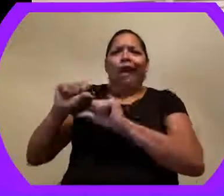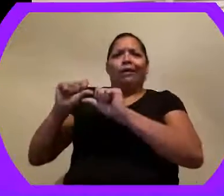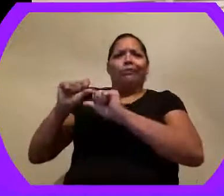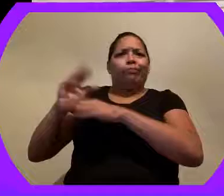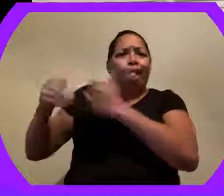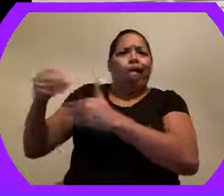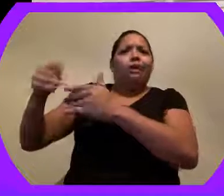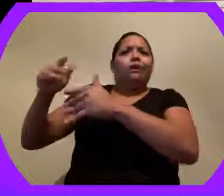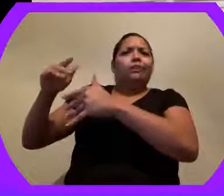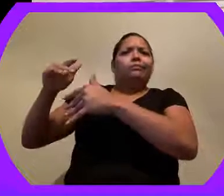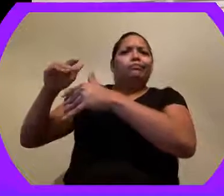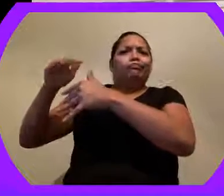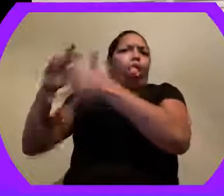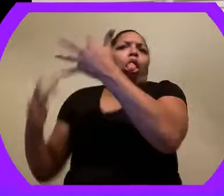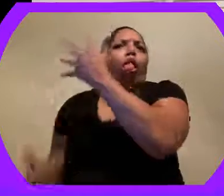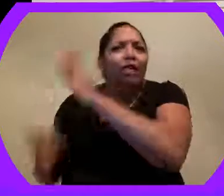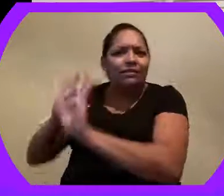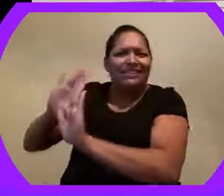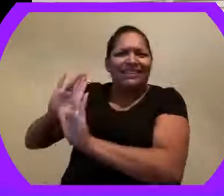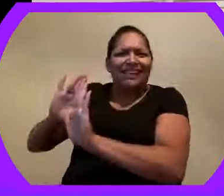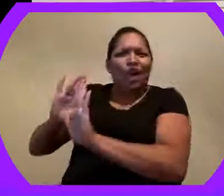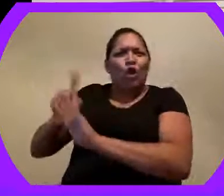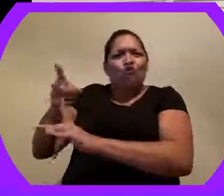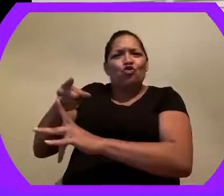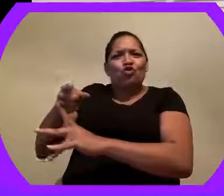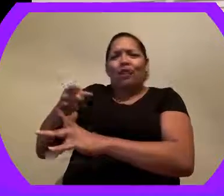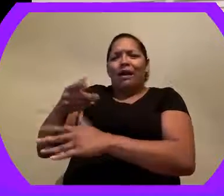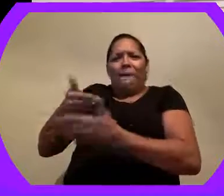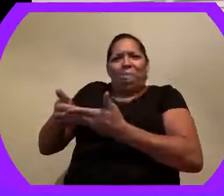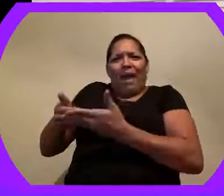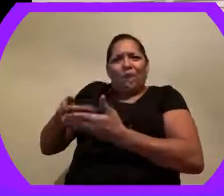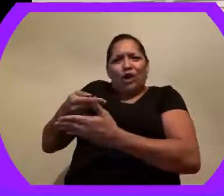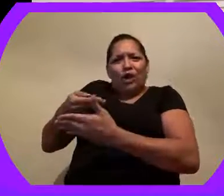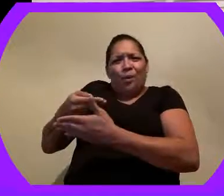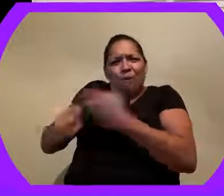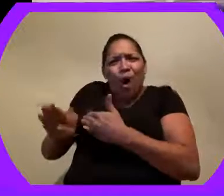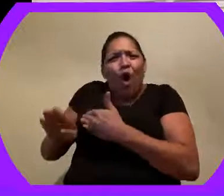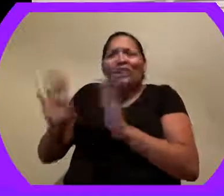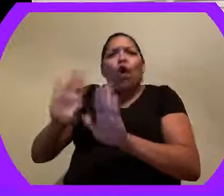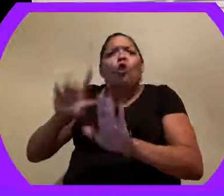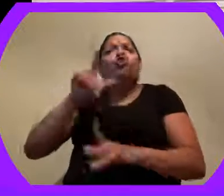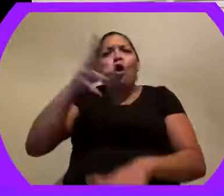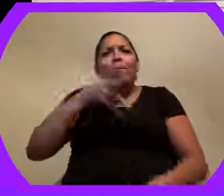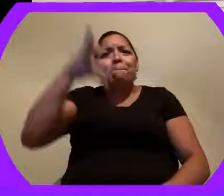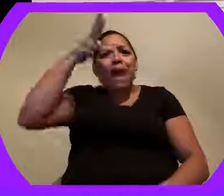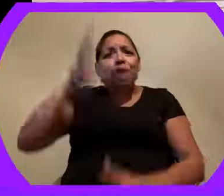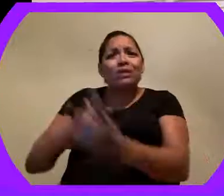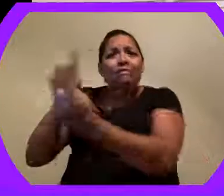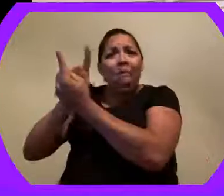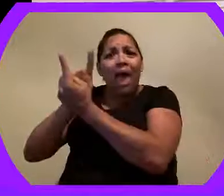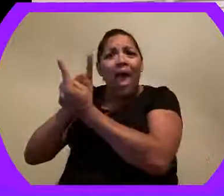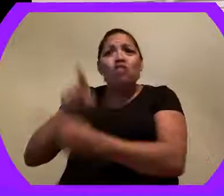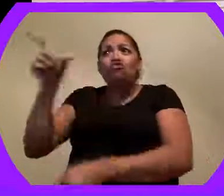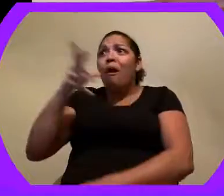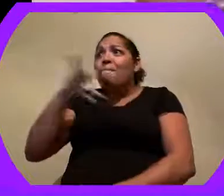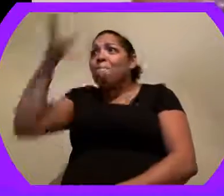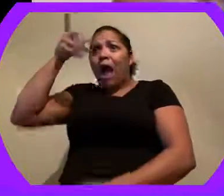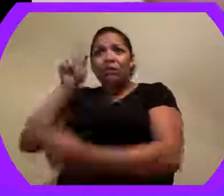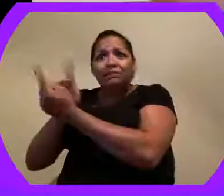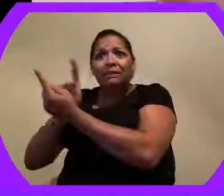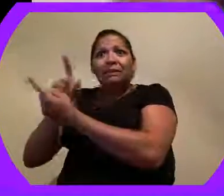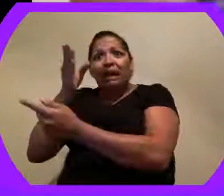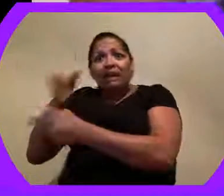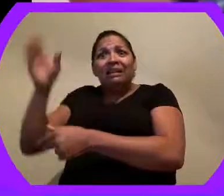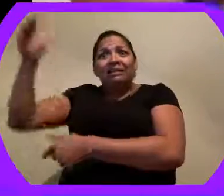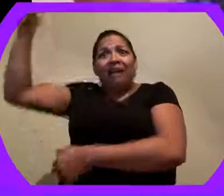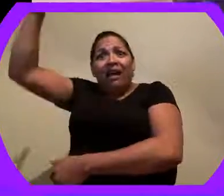of what it actually takes in the science and the process of creating a baby inside a woman's womb. I just mean even the fact that your parents